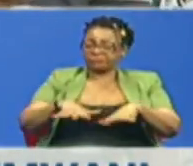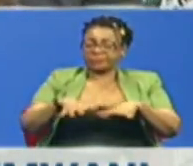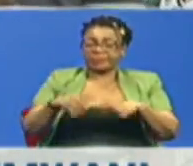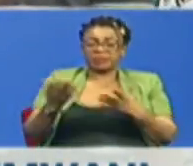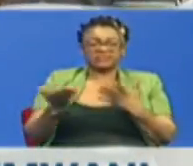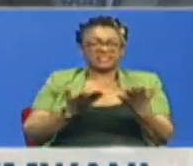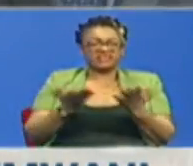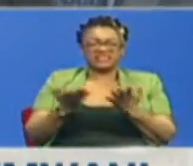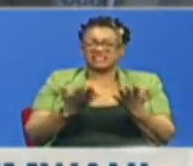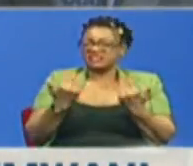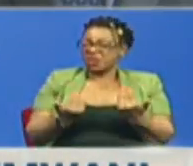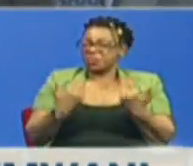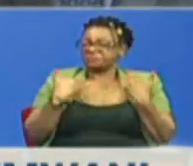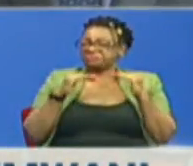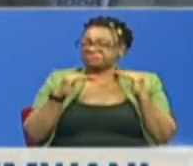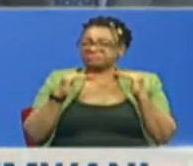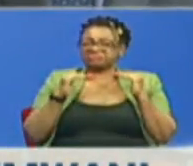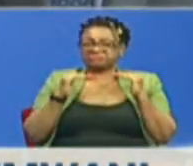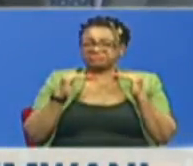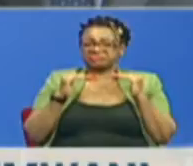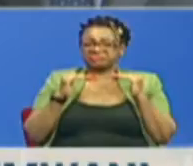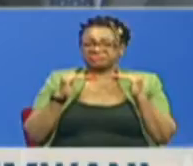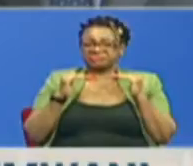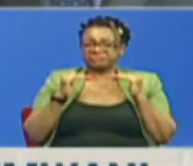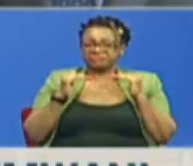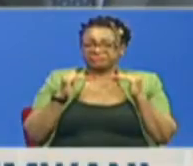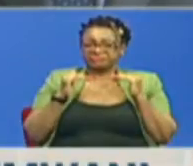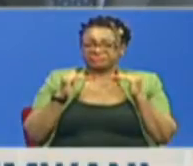extremely limited. We do have